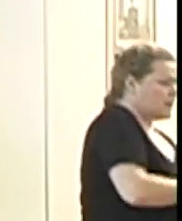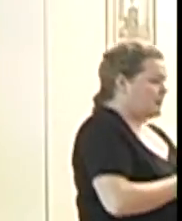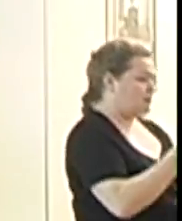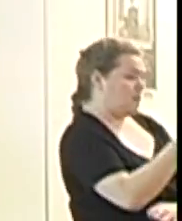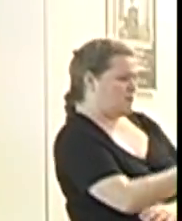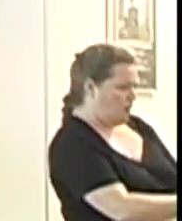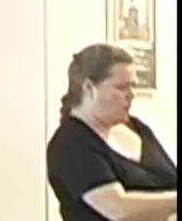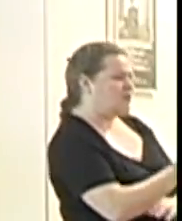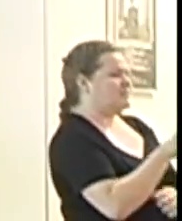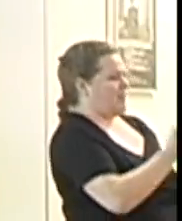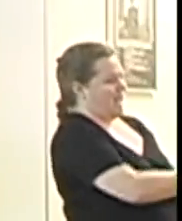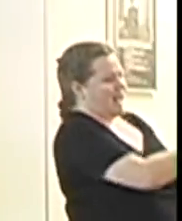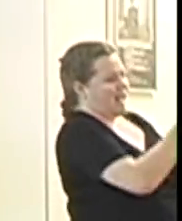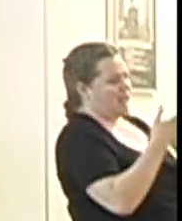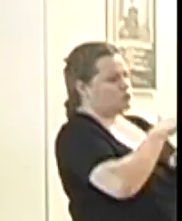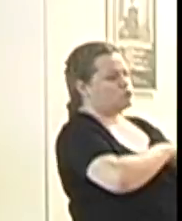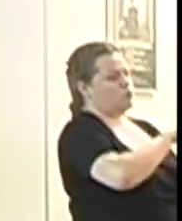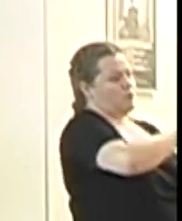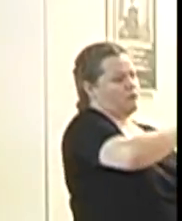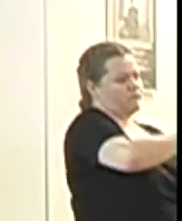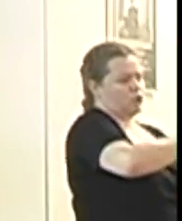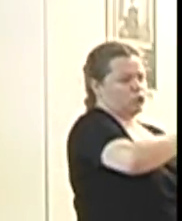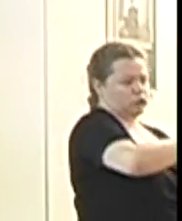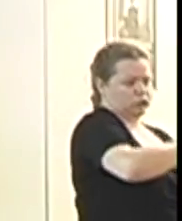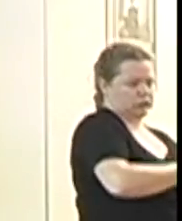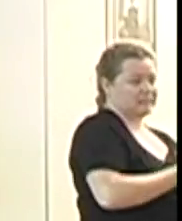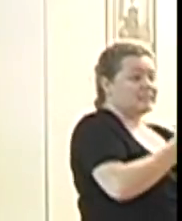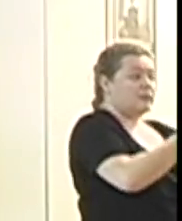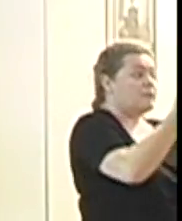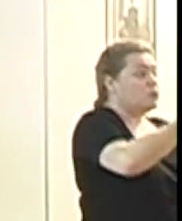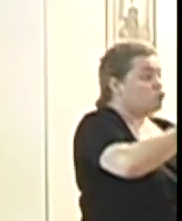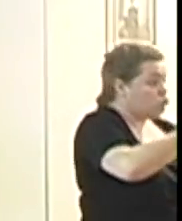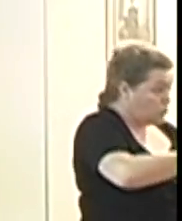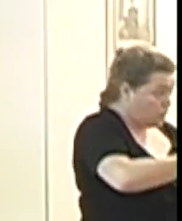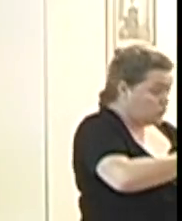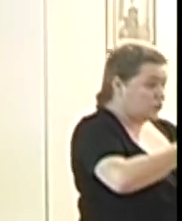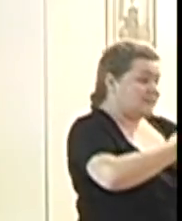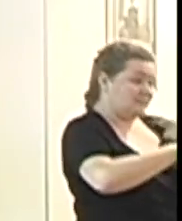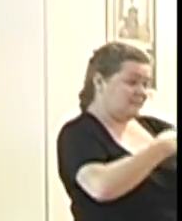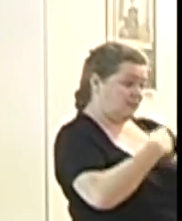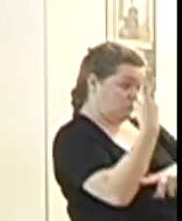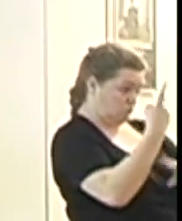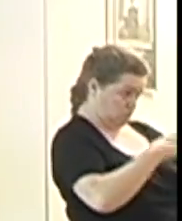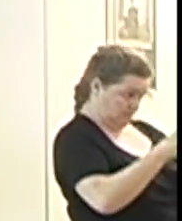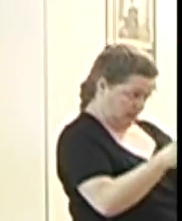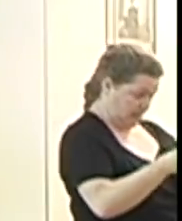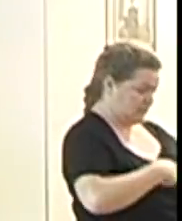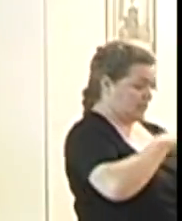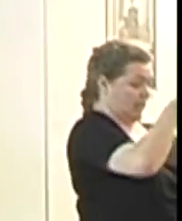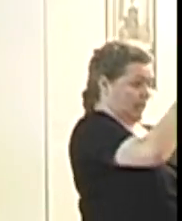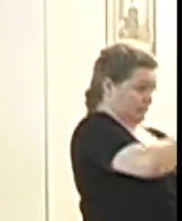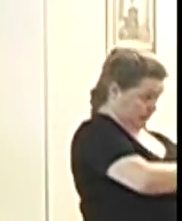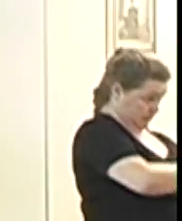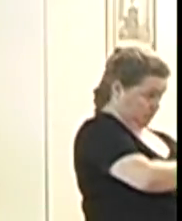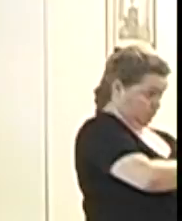of nouns in ASL. So there's a distinction between the ASL sign sit